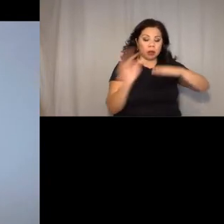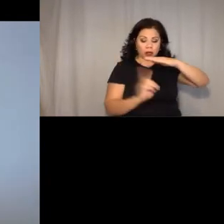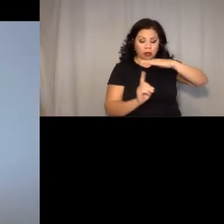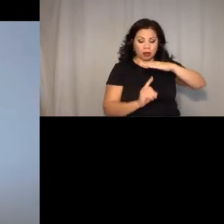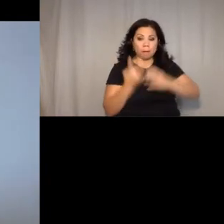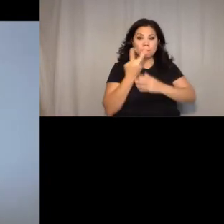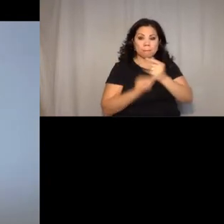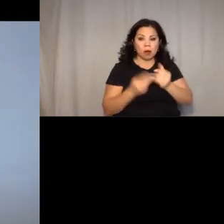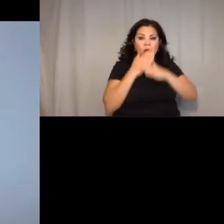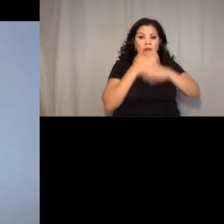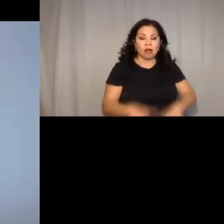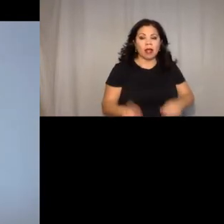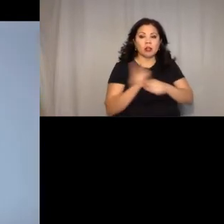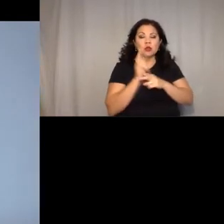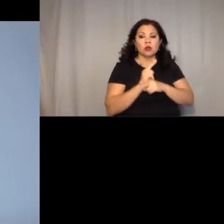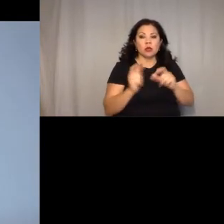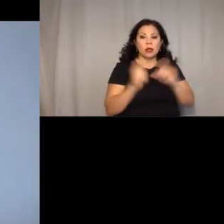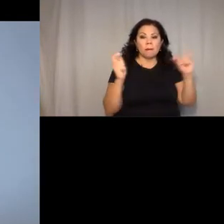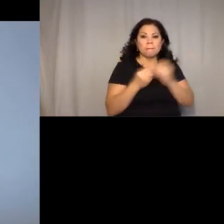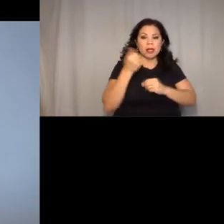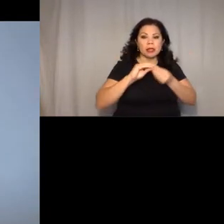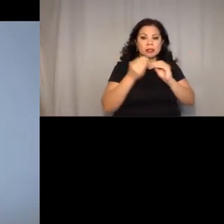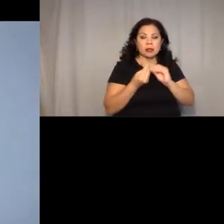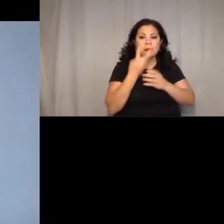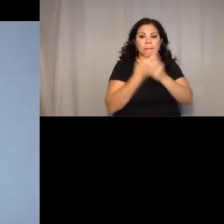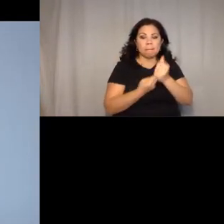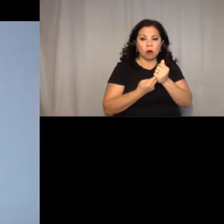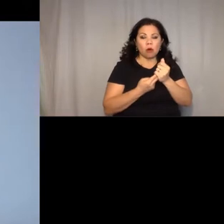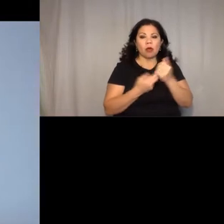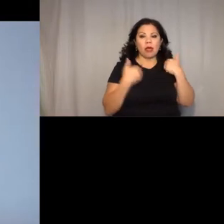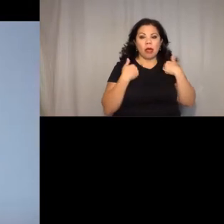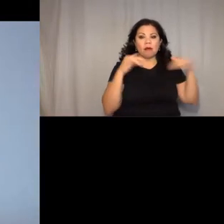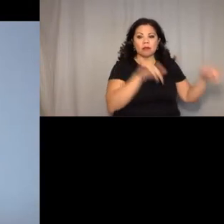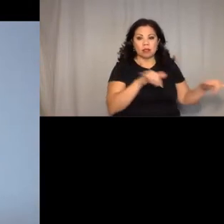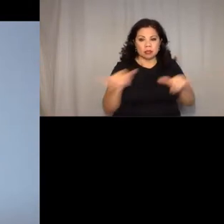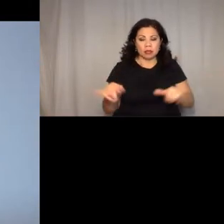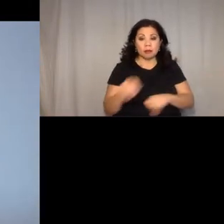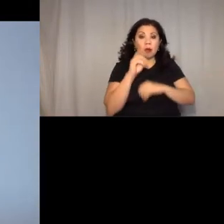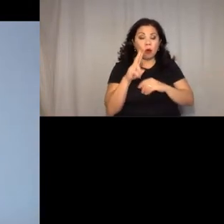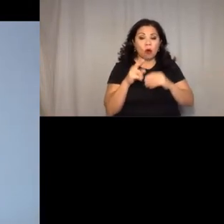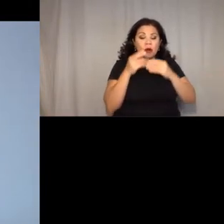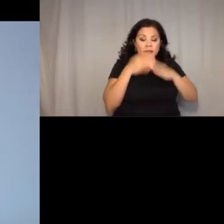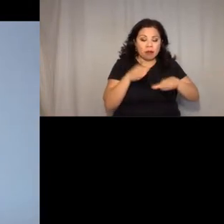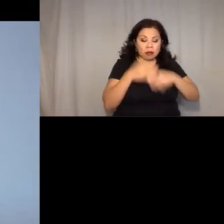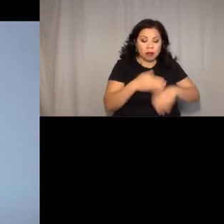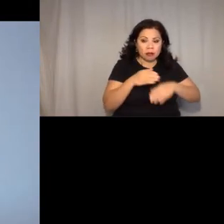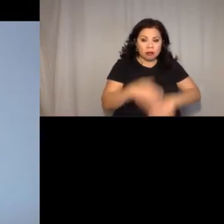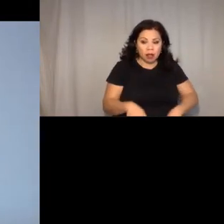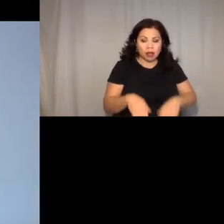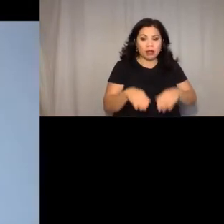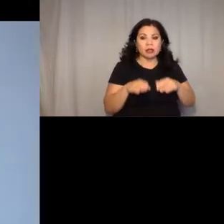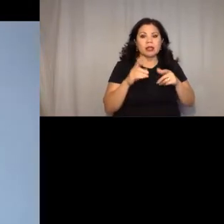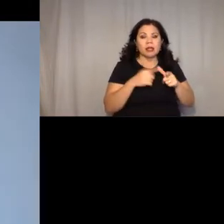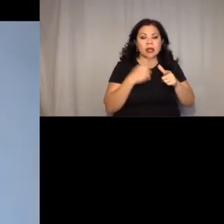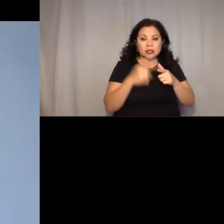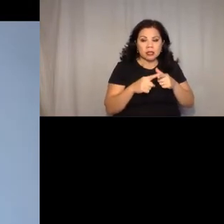denominator by the biggest number they have in common. Or keep dividing by common factors until they don't have any